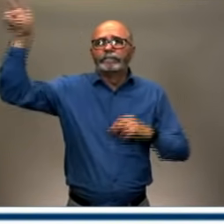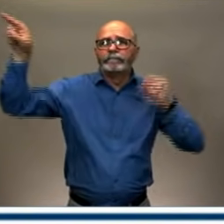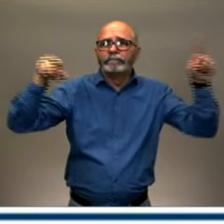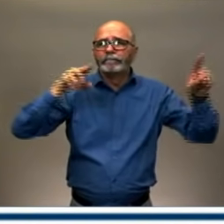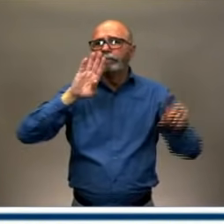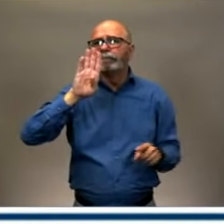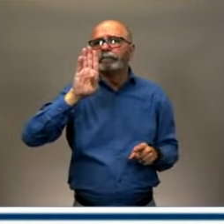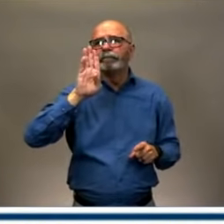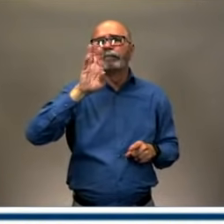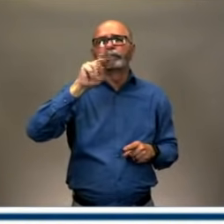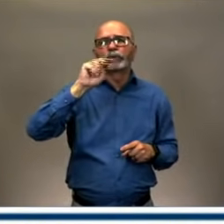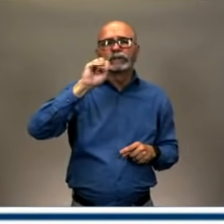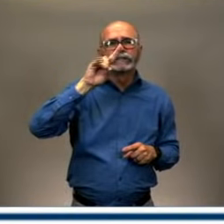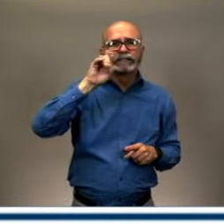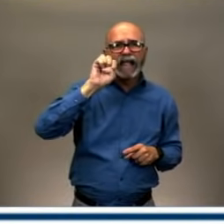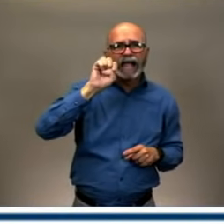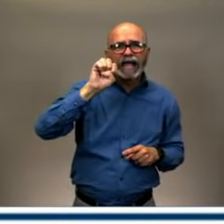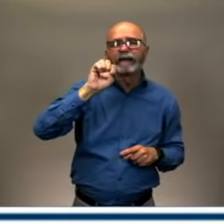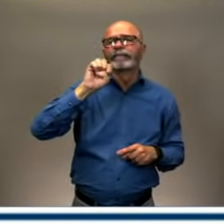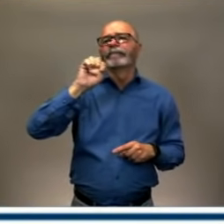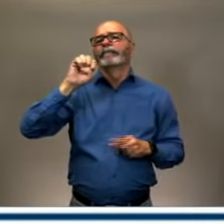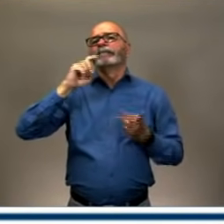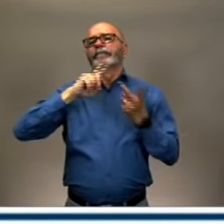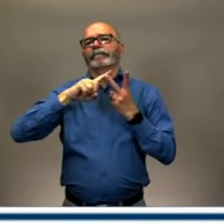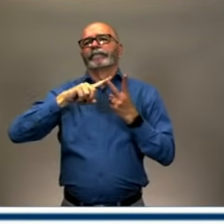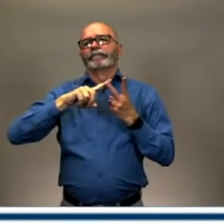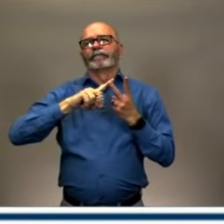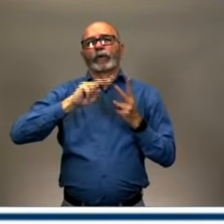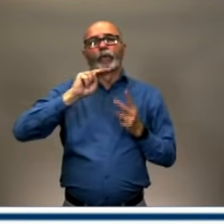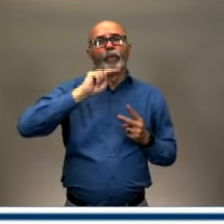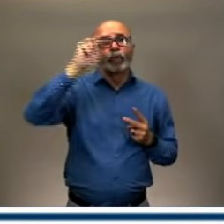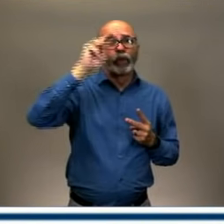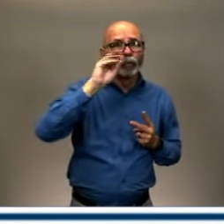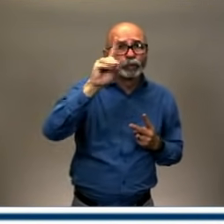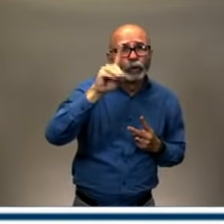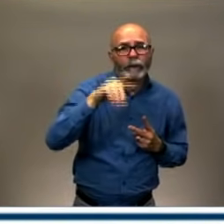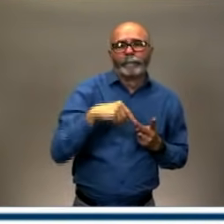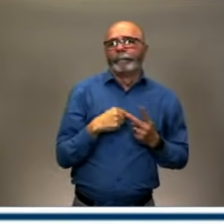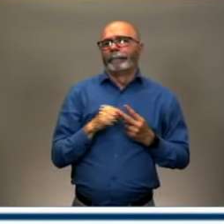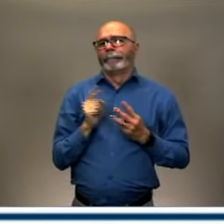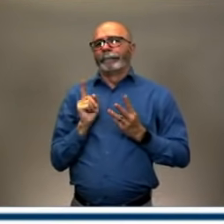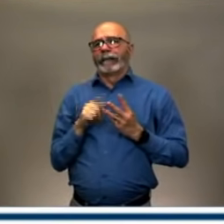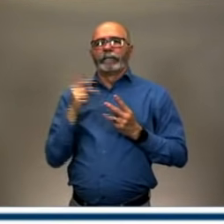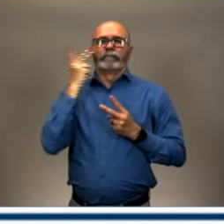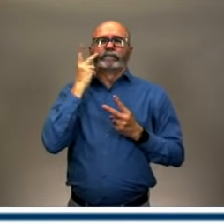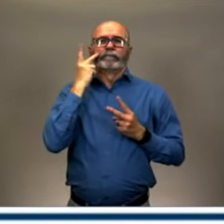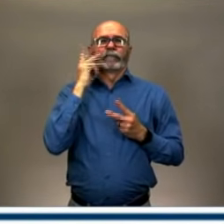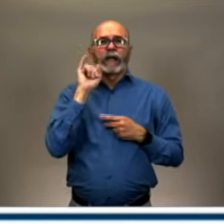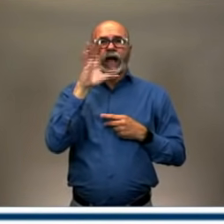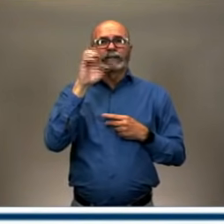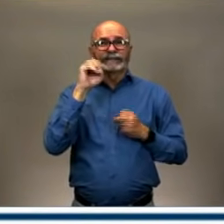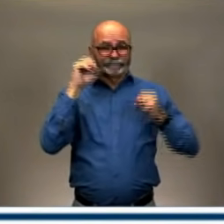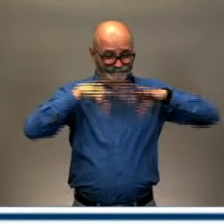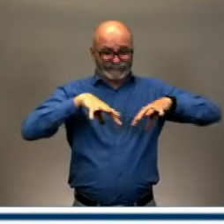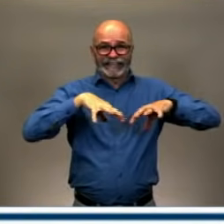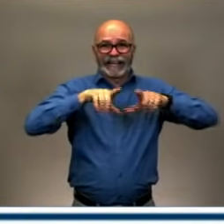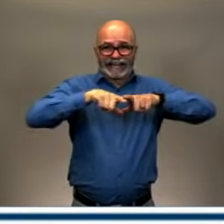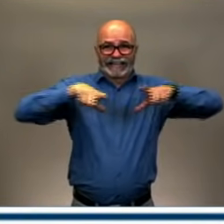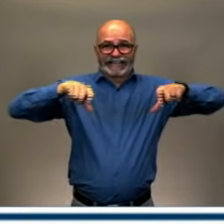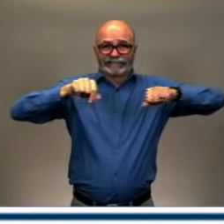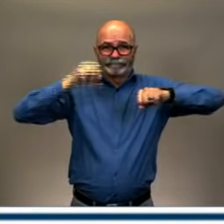to Northwood, their Halifax campus. We were doing everything with the containers, the ice packs, etc., without actual